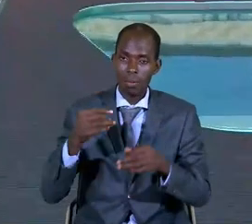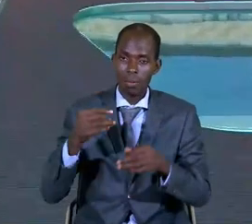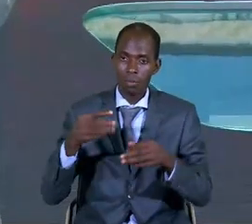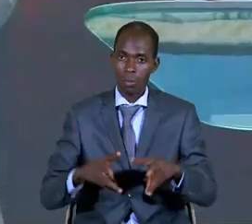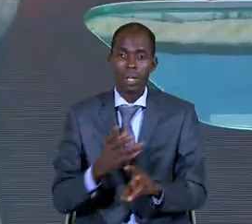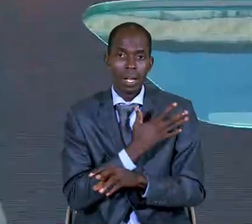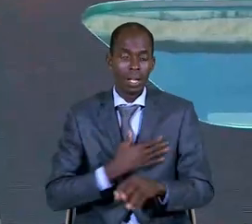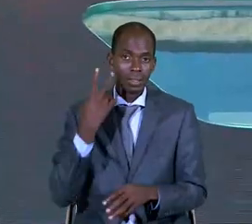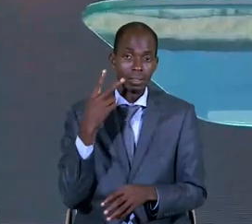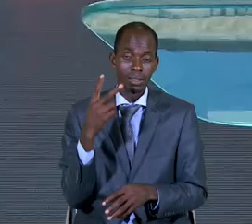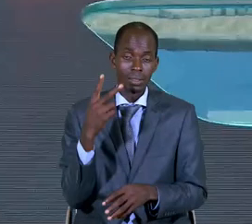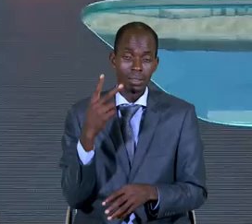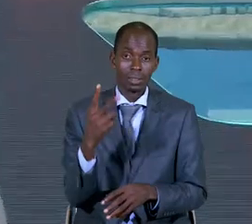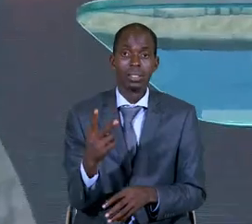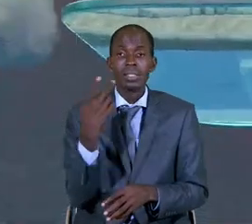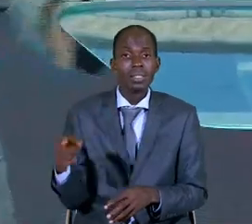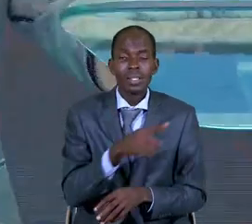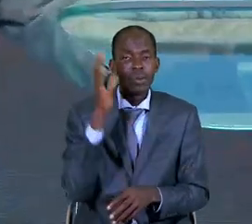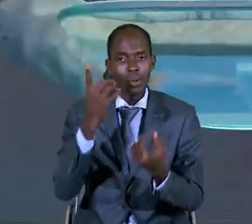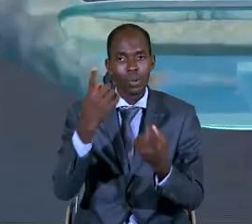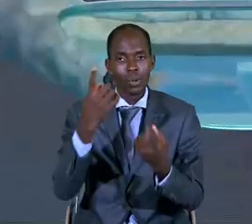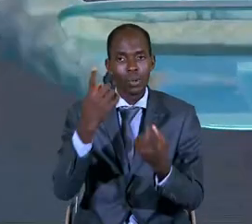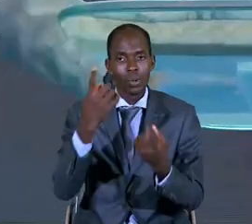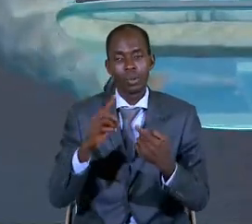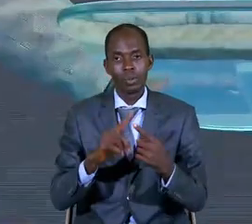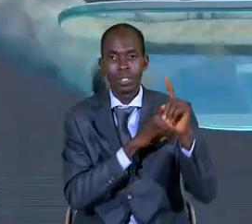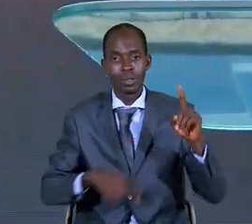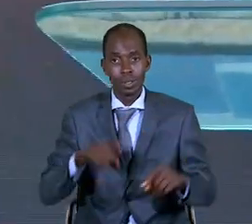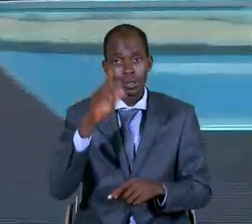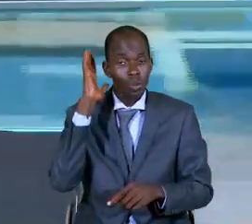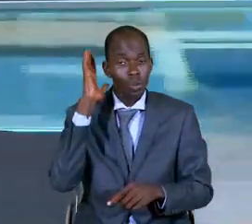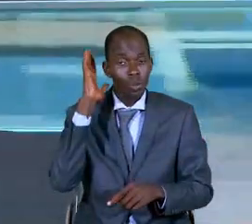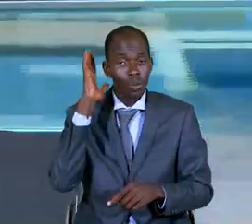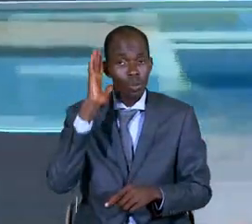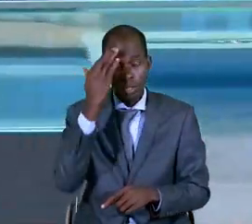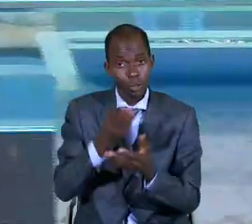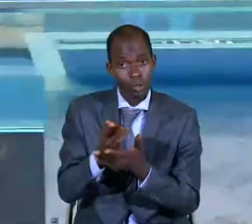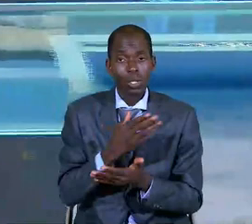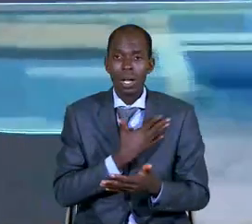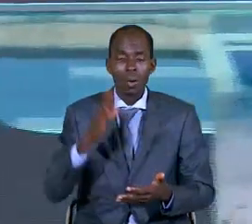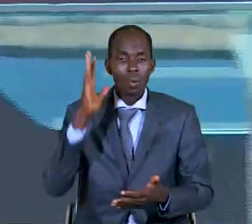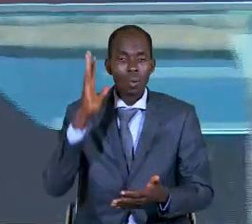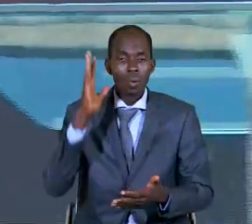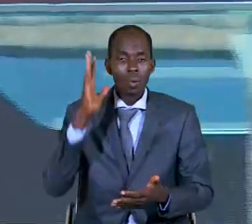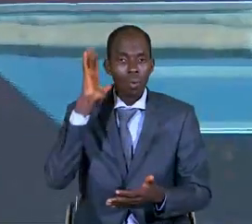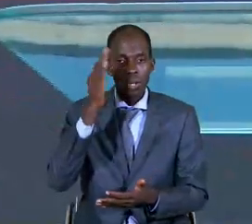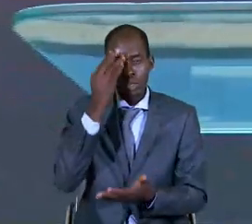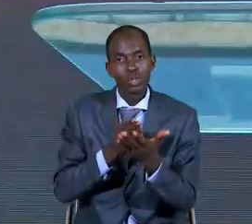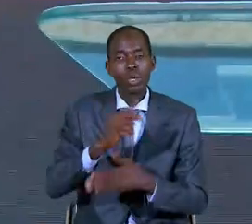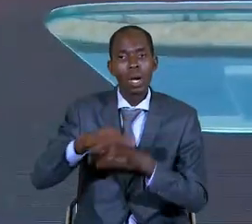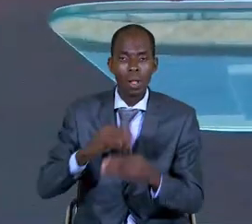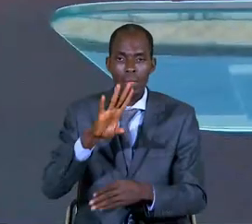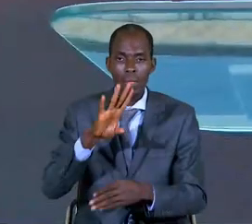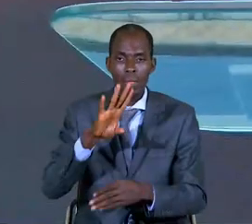and behold, they will come to the Lord, and ye shall know the truth, and they will know the truth about